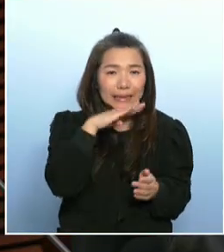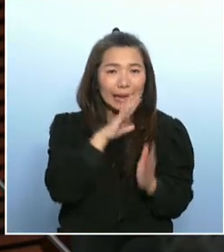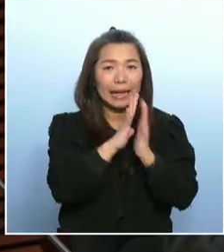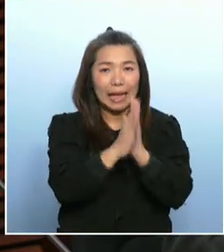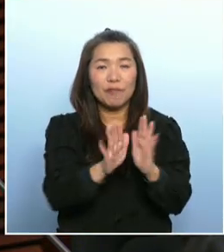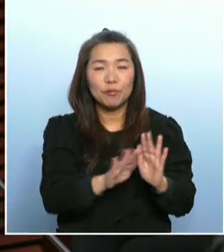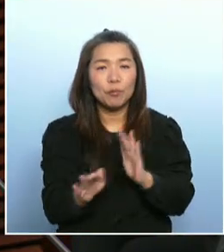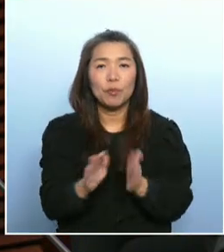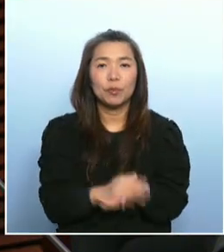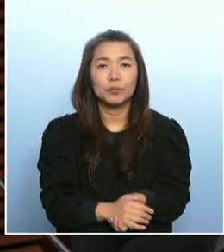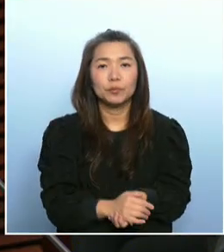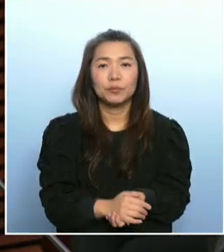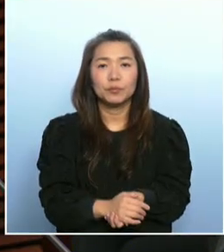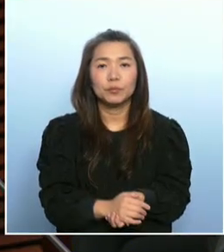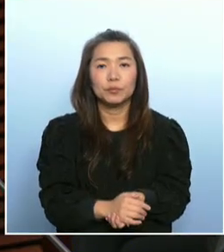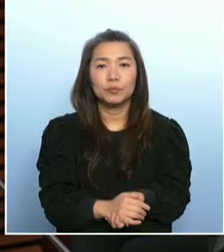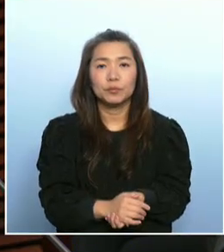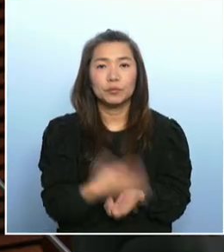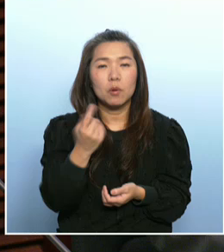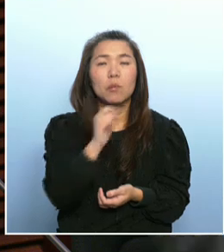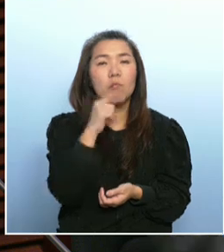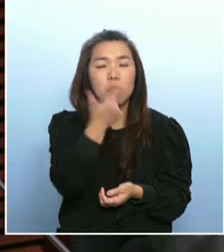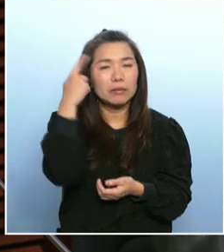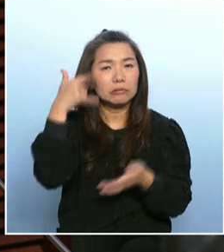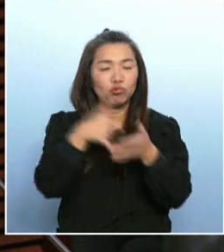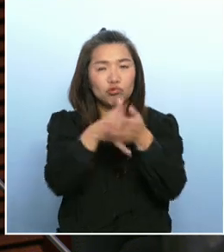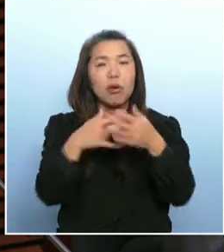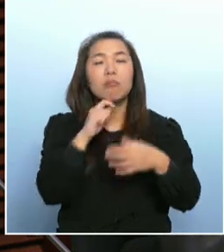For PWDs waiting for residential care services,